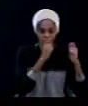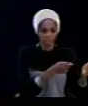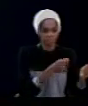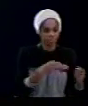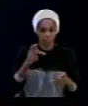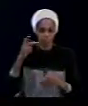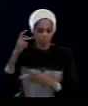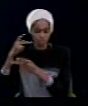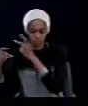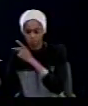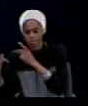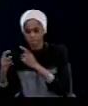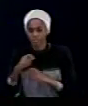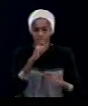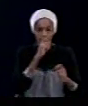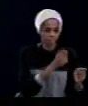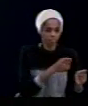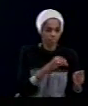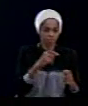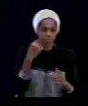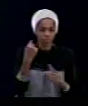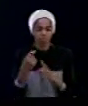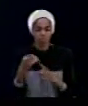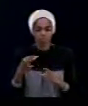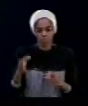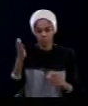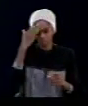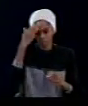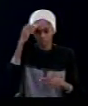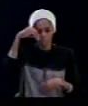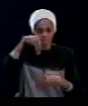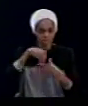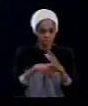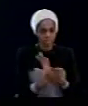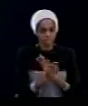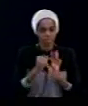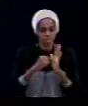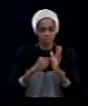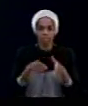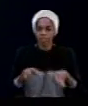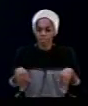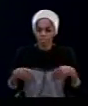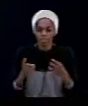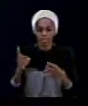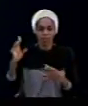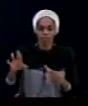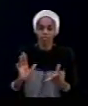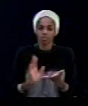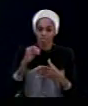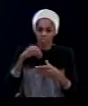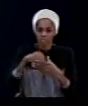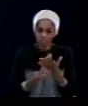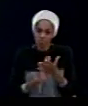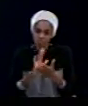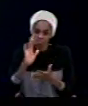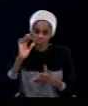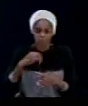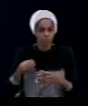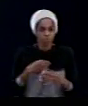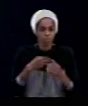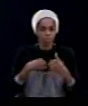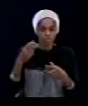of word of knowledge in demonstration. Give God all the glory. We have seen more of that. We will